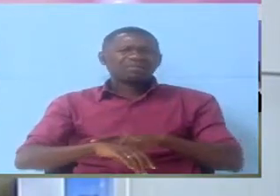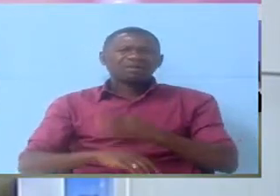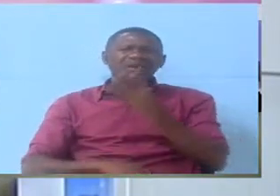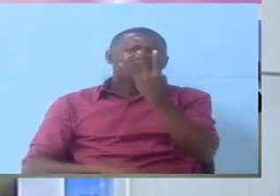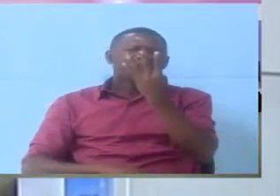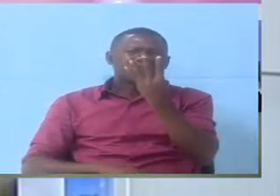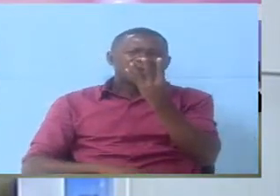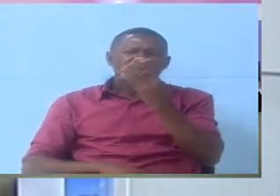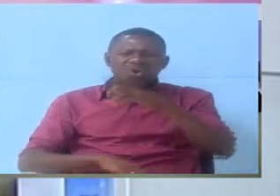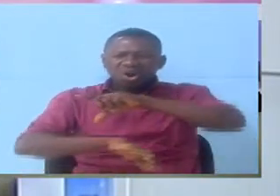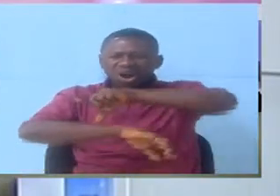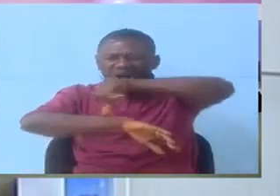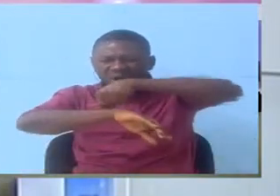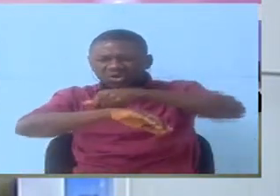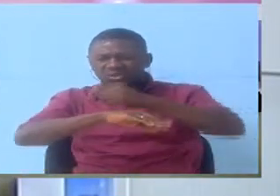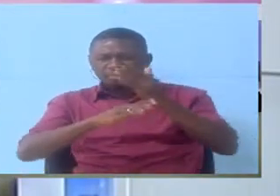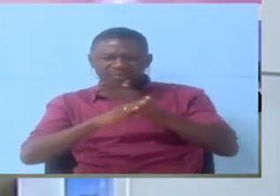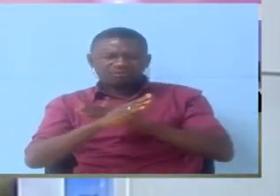there. That